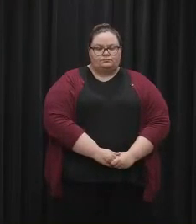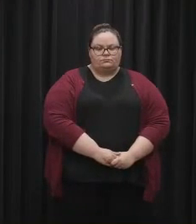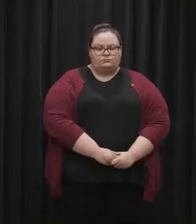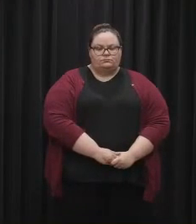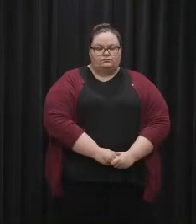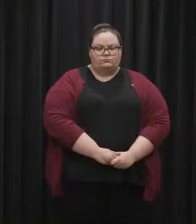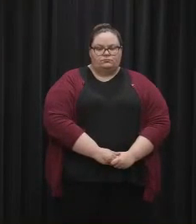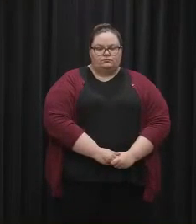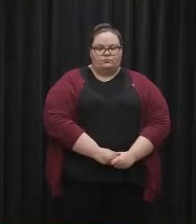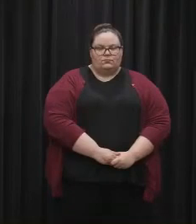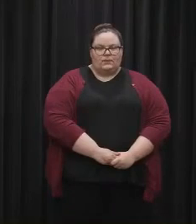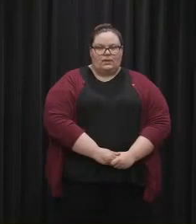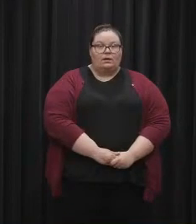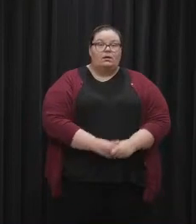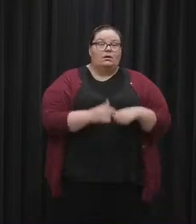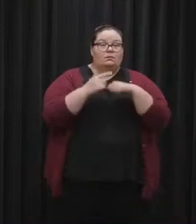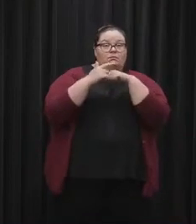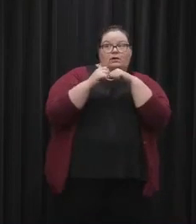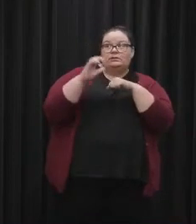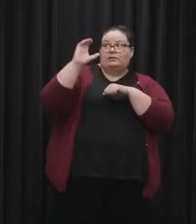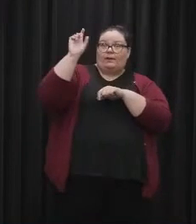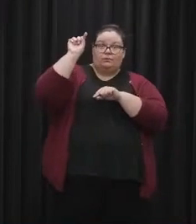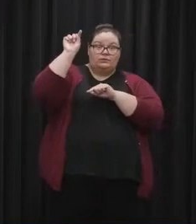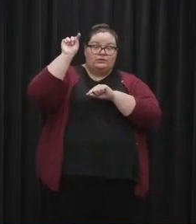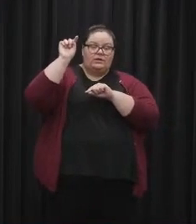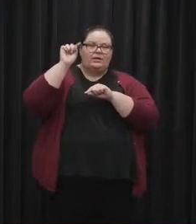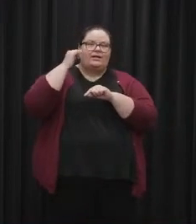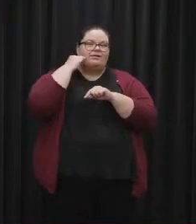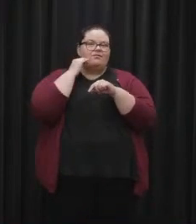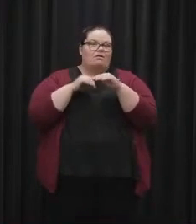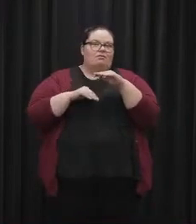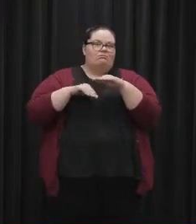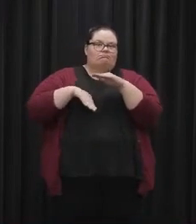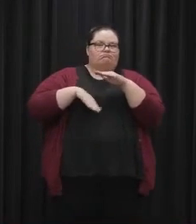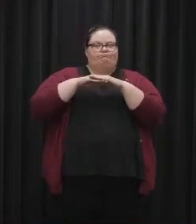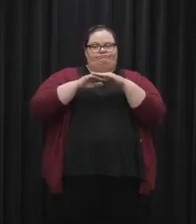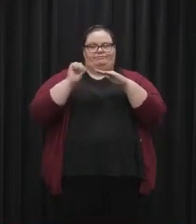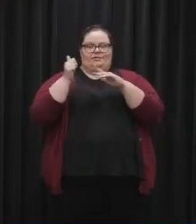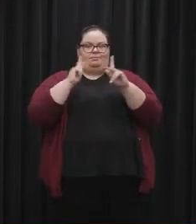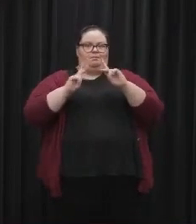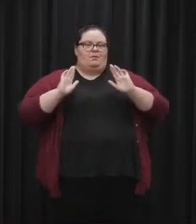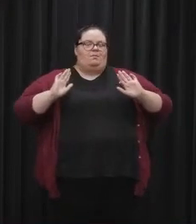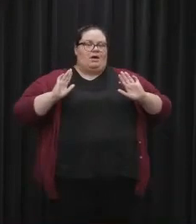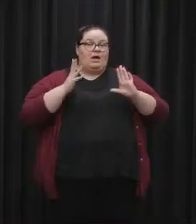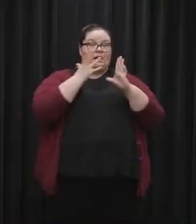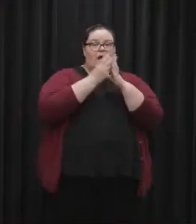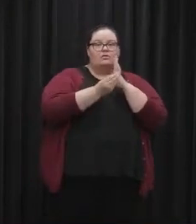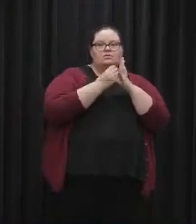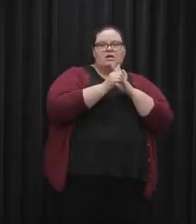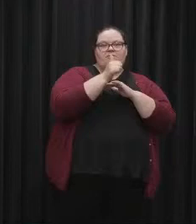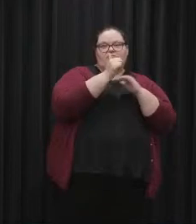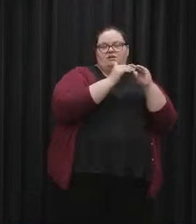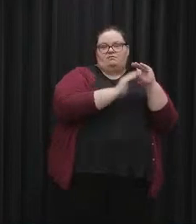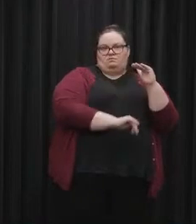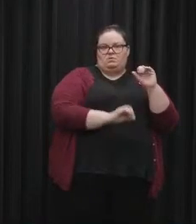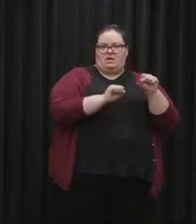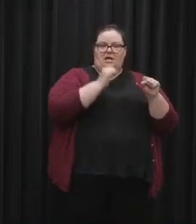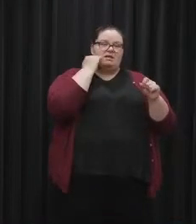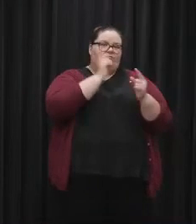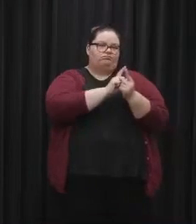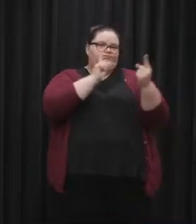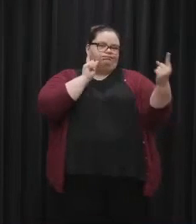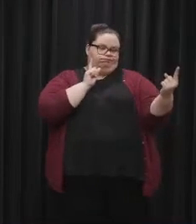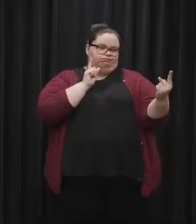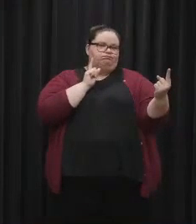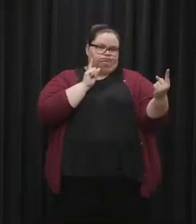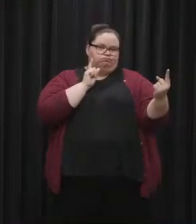10 people are now prohibited in the orange phase zones, and outdoor gatherings of 10 or fewer people may take place with physical